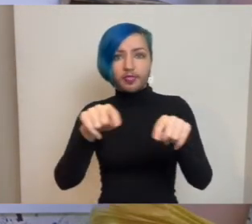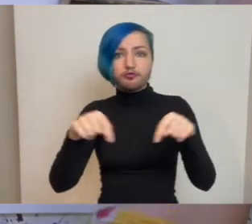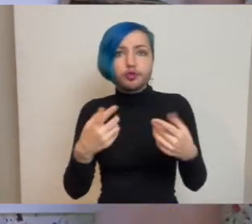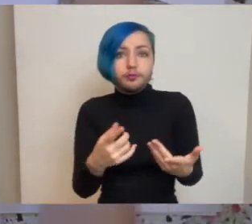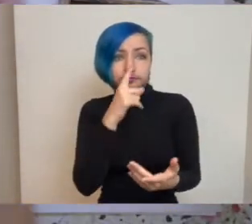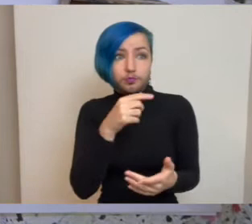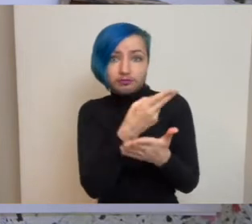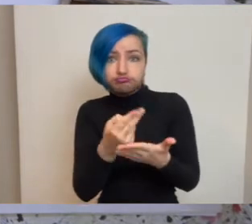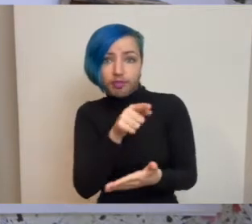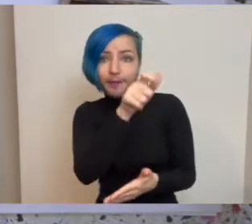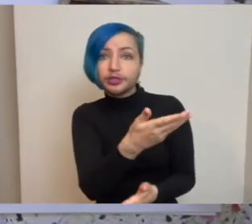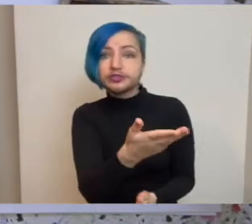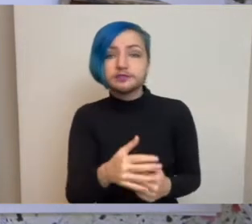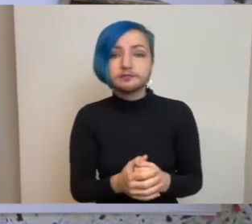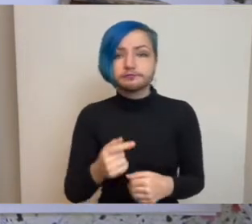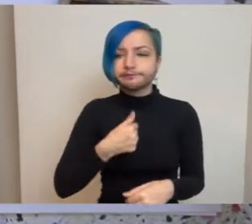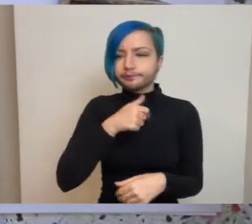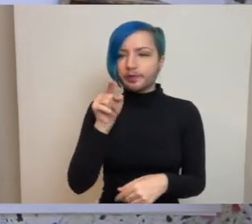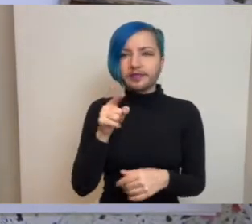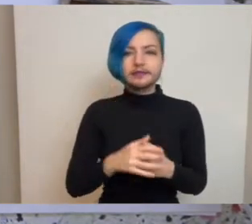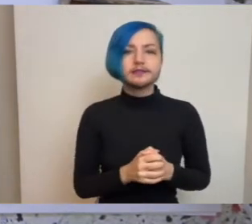I think I'm going to start with this one.